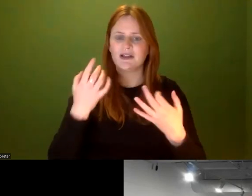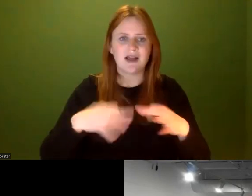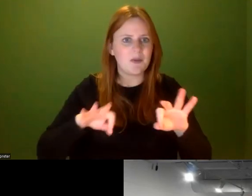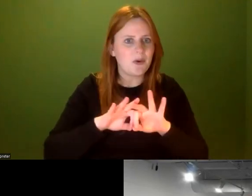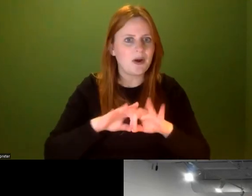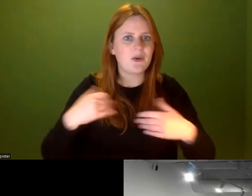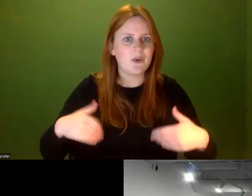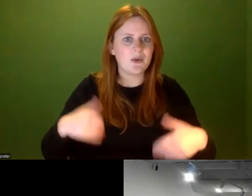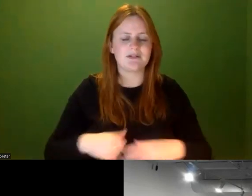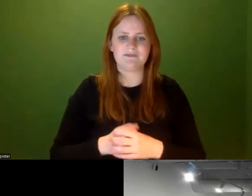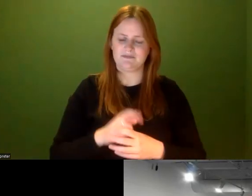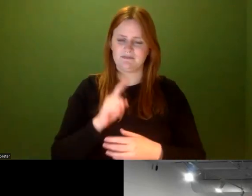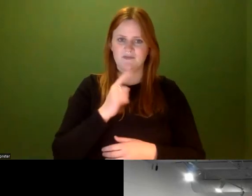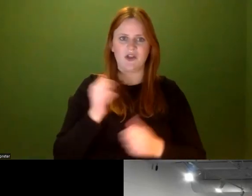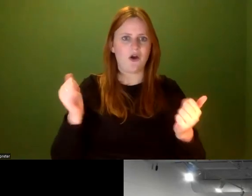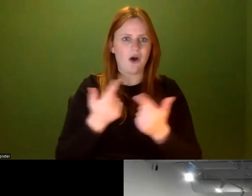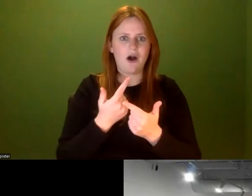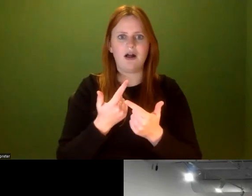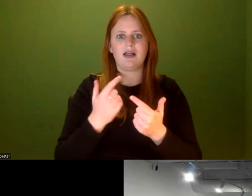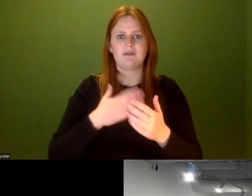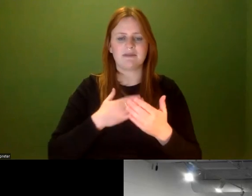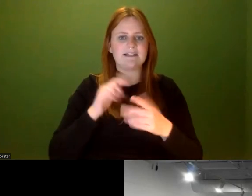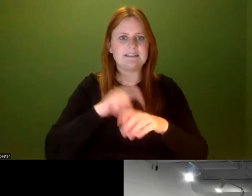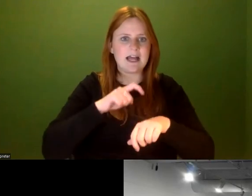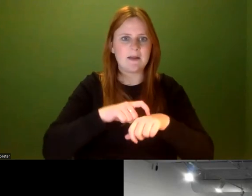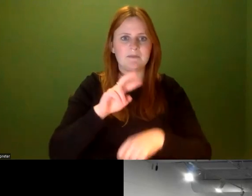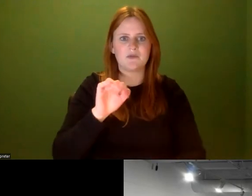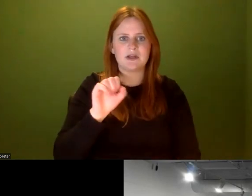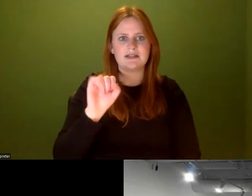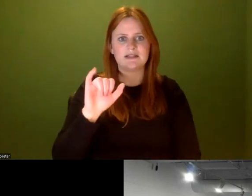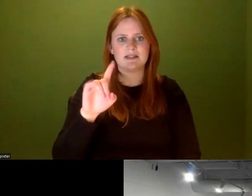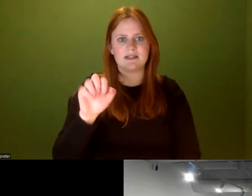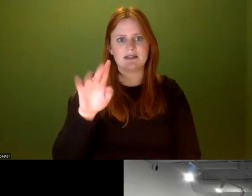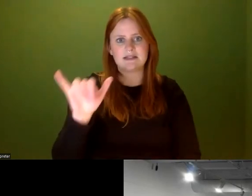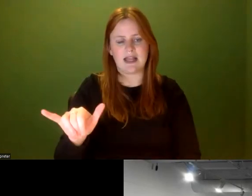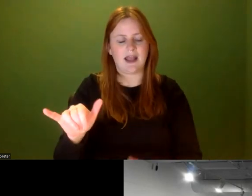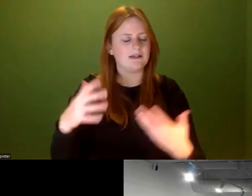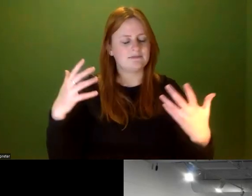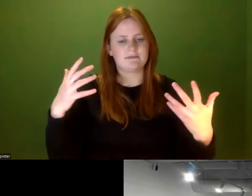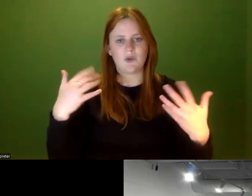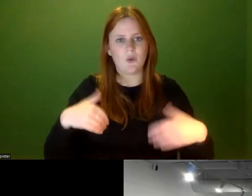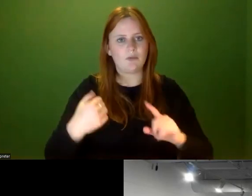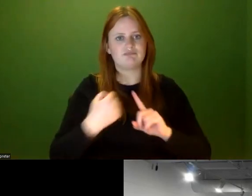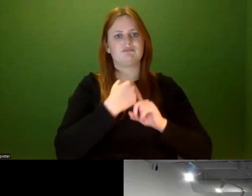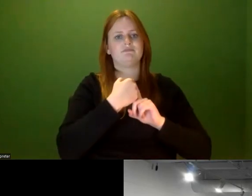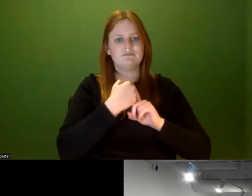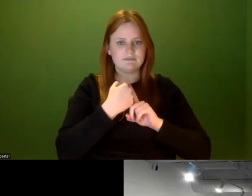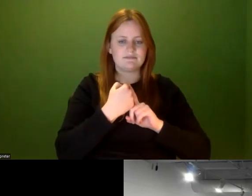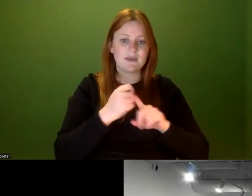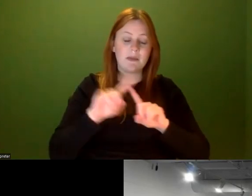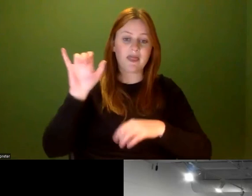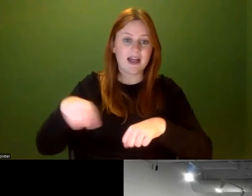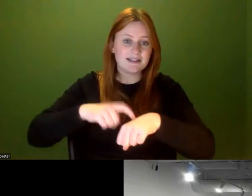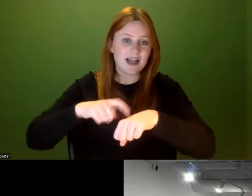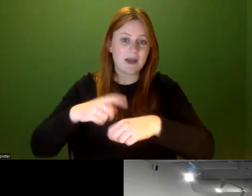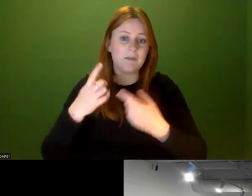the residencies tend to be for me. But that one, I'm just going to mention an aside. I finally learned how to make